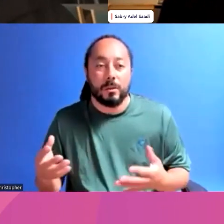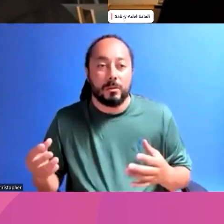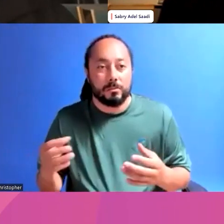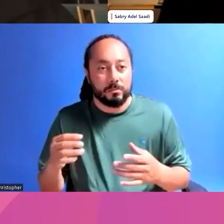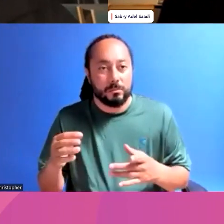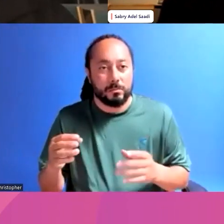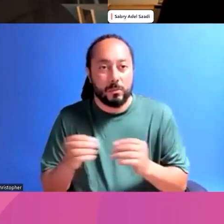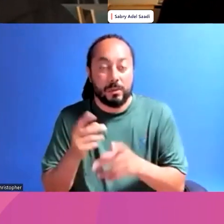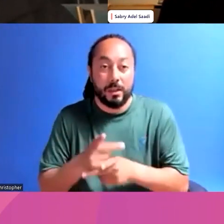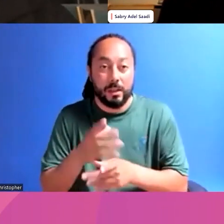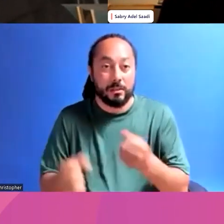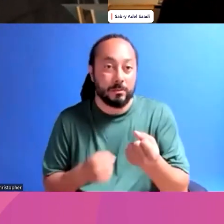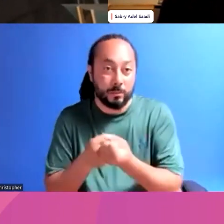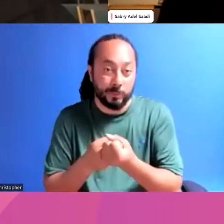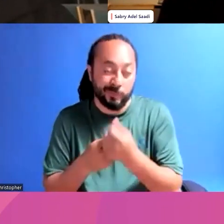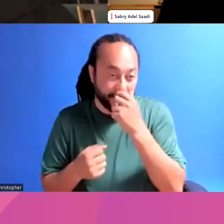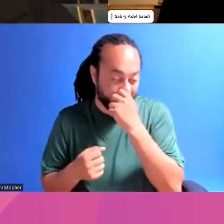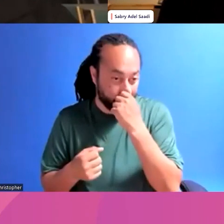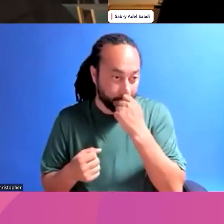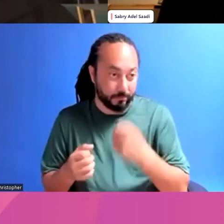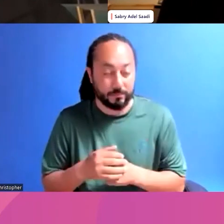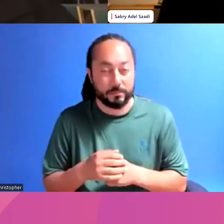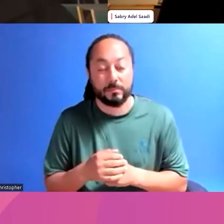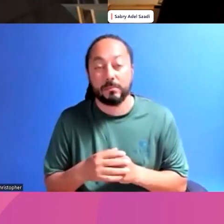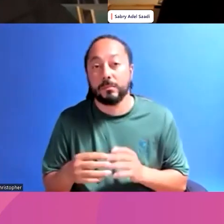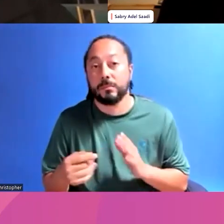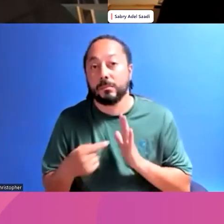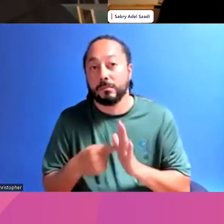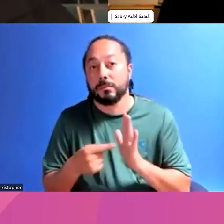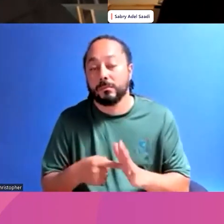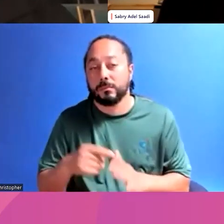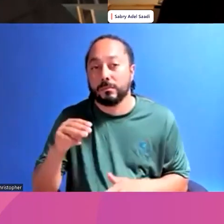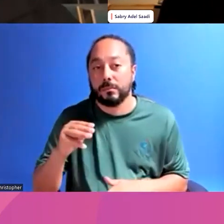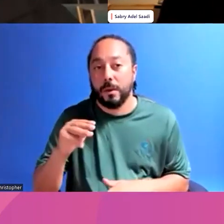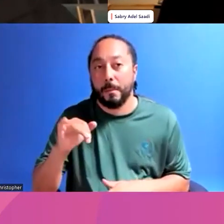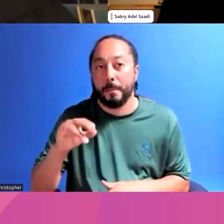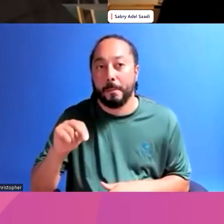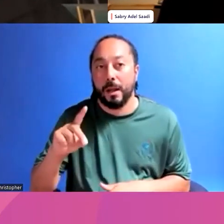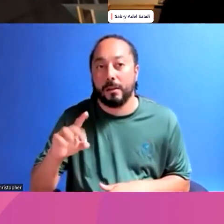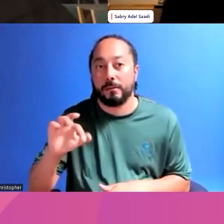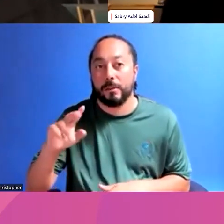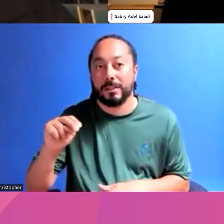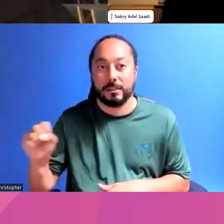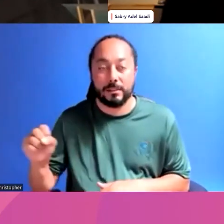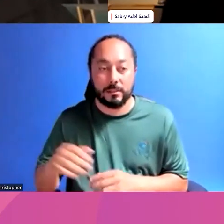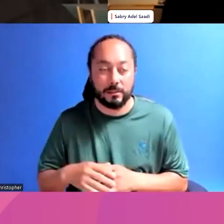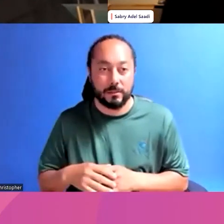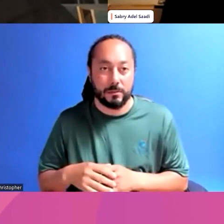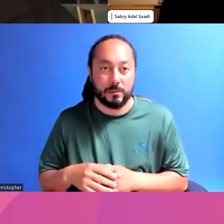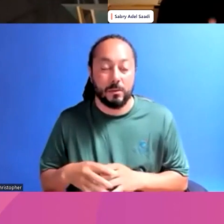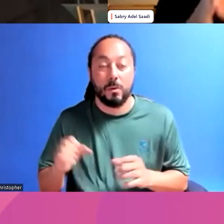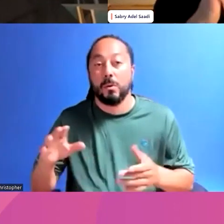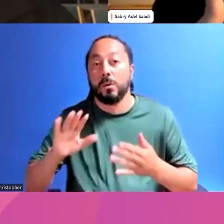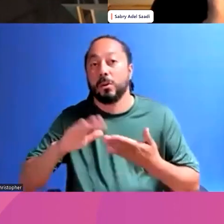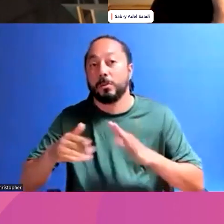care and support. And so, for example, that could be mindfulness. It can be having a community